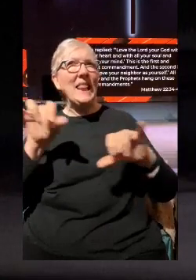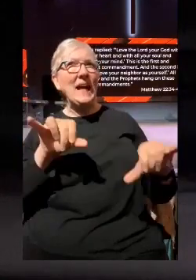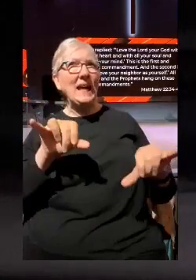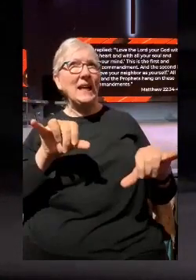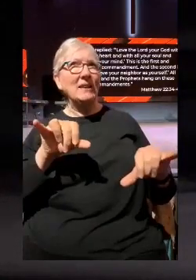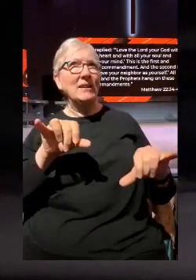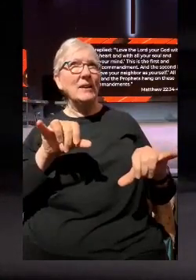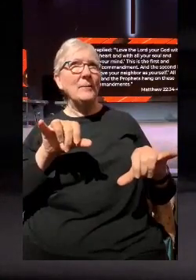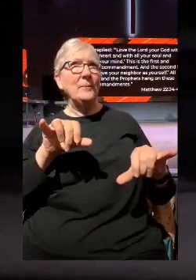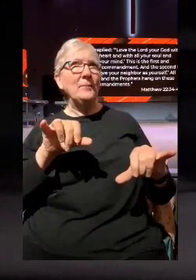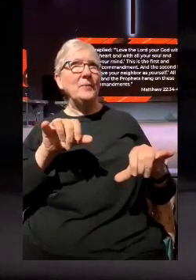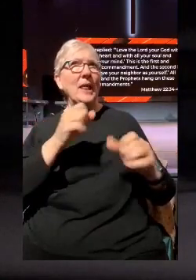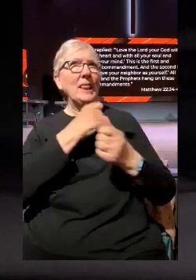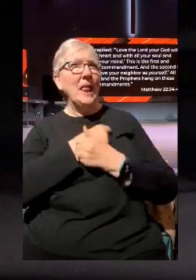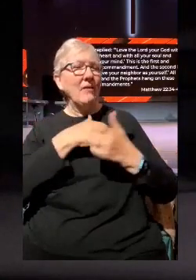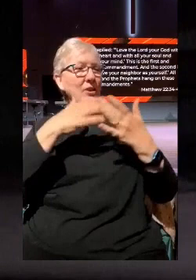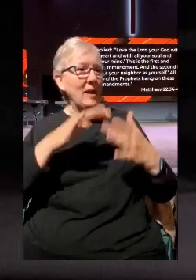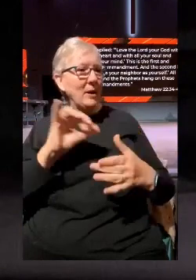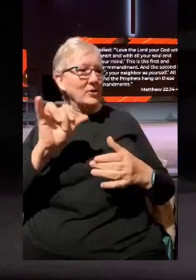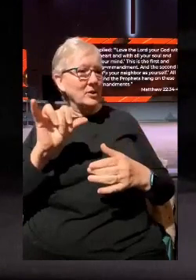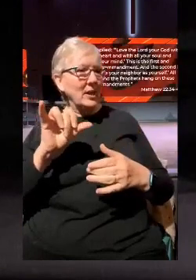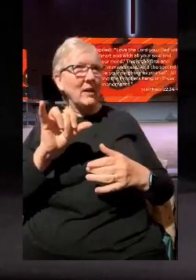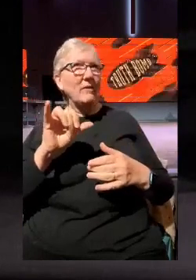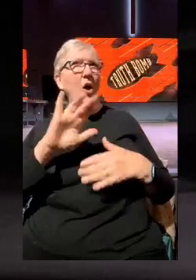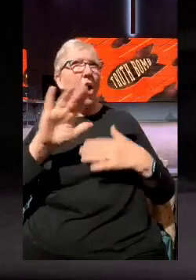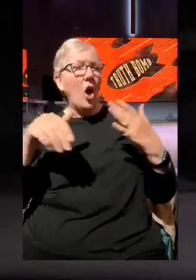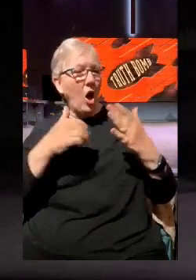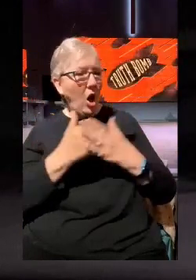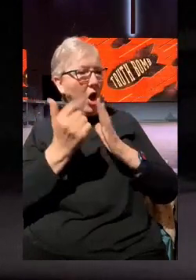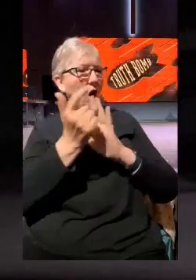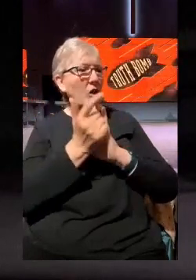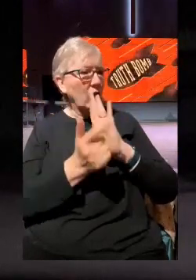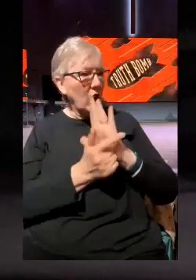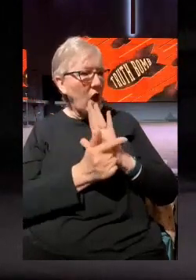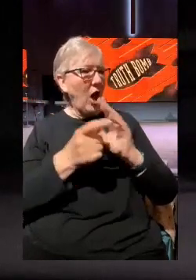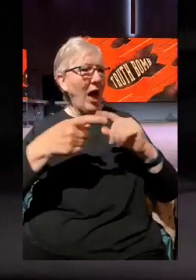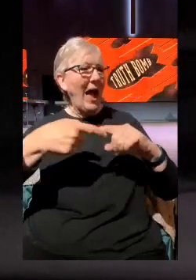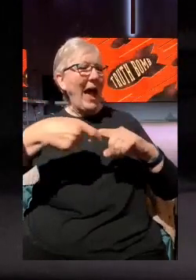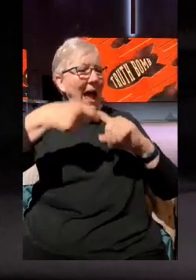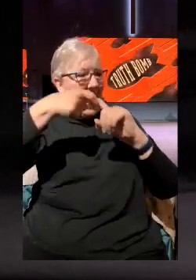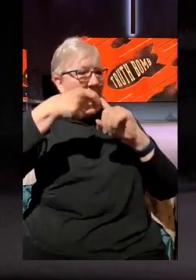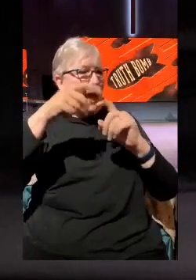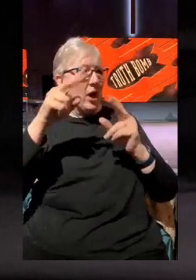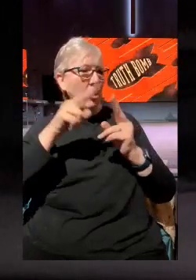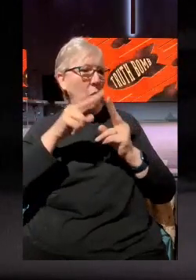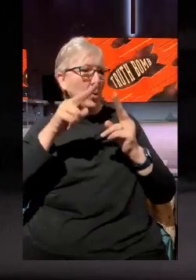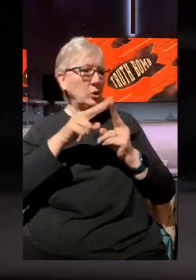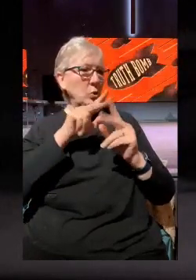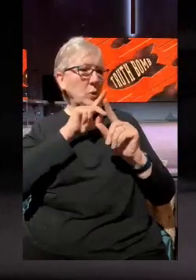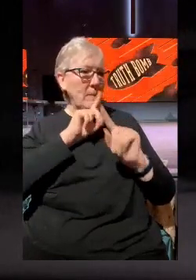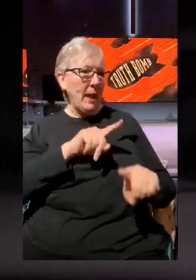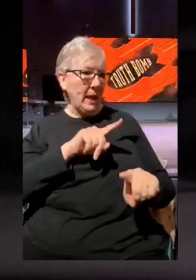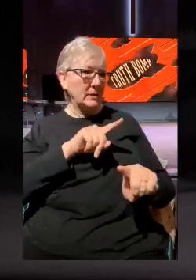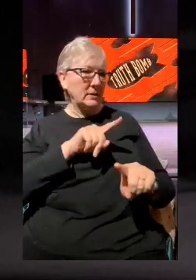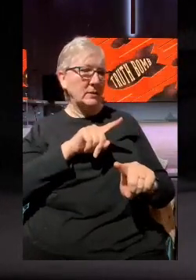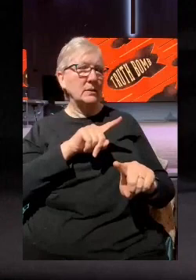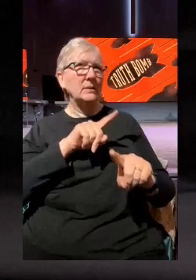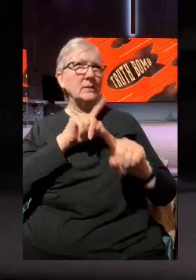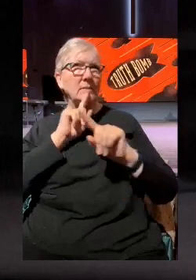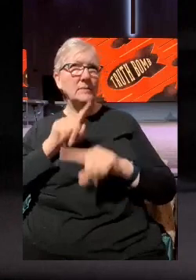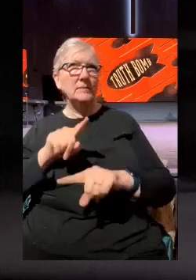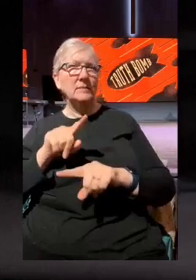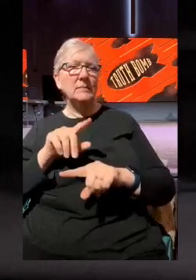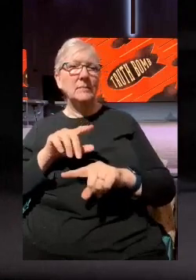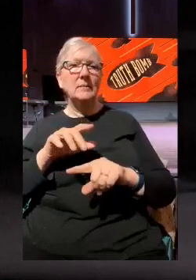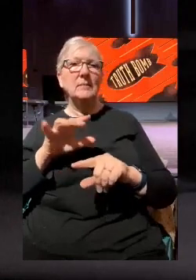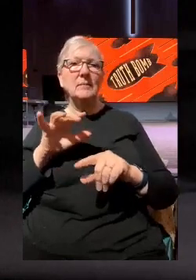these two commandments. Now, just to give you some context, this section starts off with hearing that Jesus had